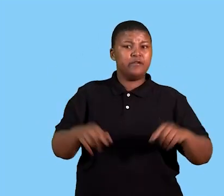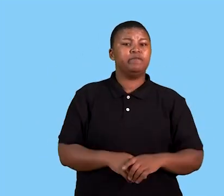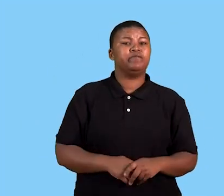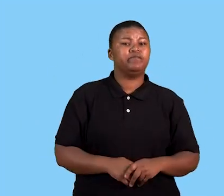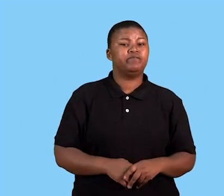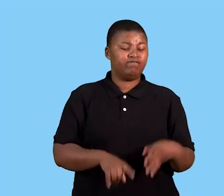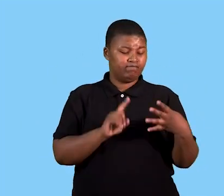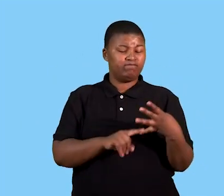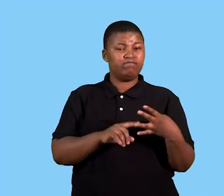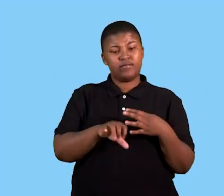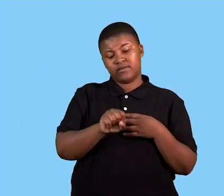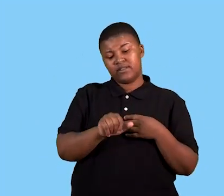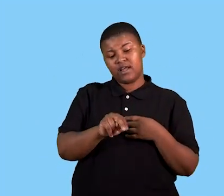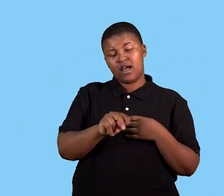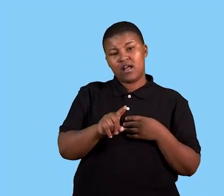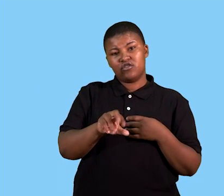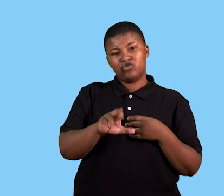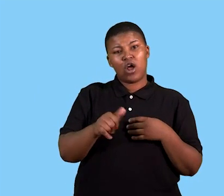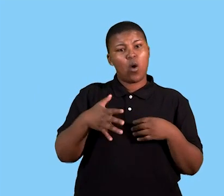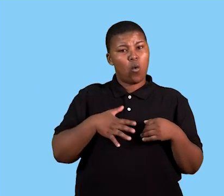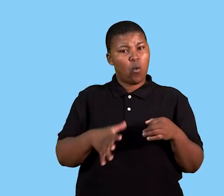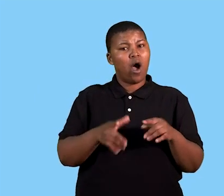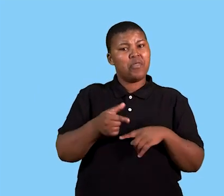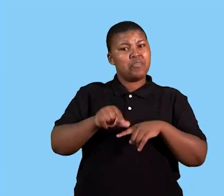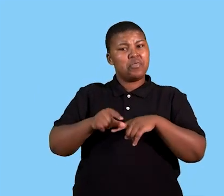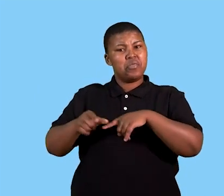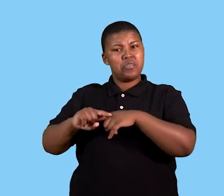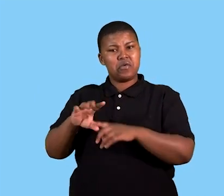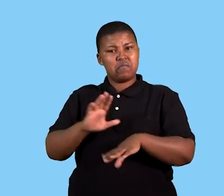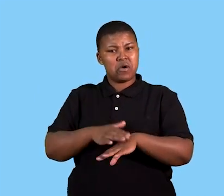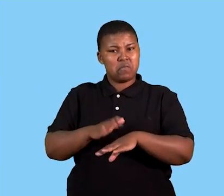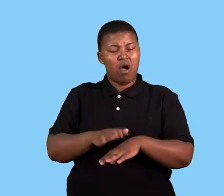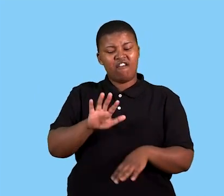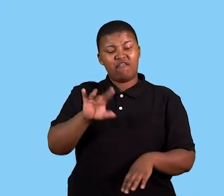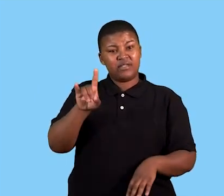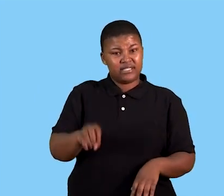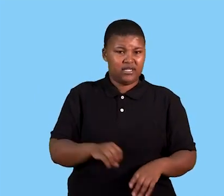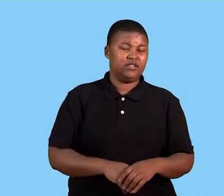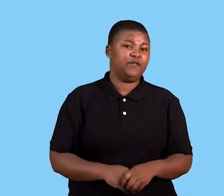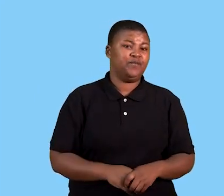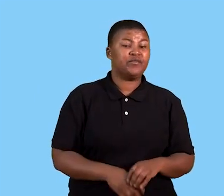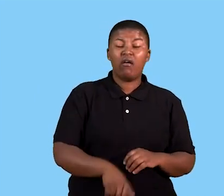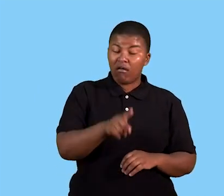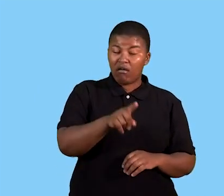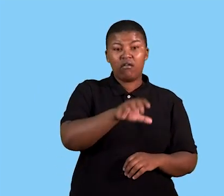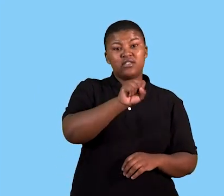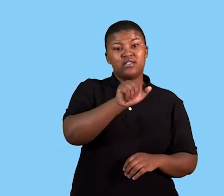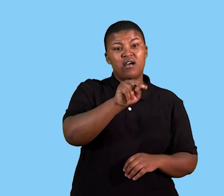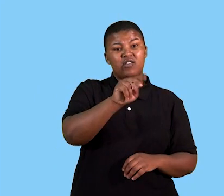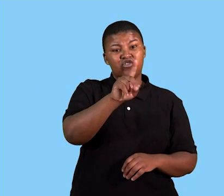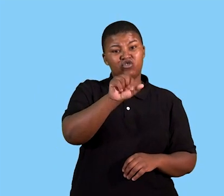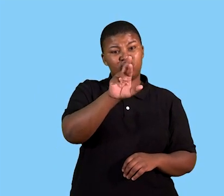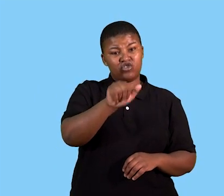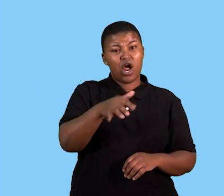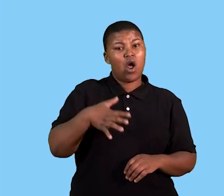by 5%. And Sandra will increase training of her staff as well as use more reliable suppliers.